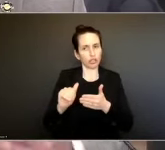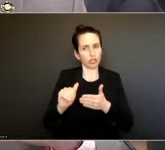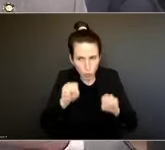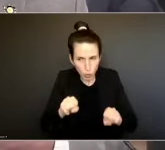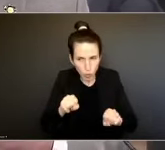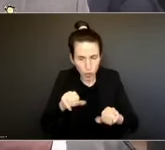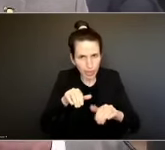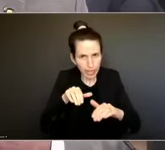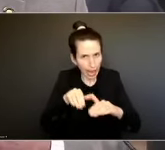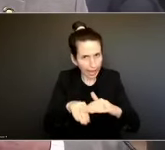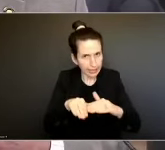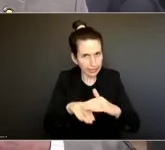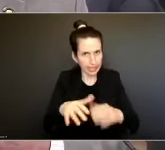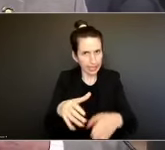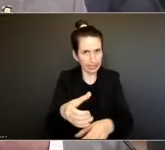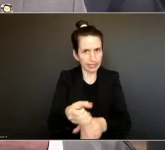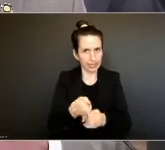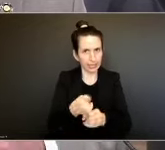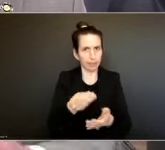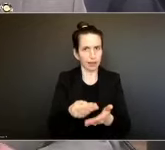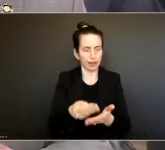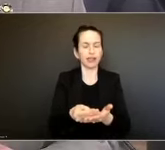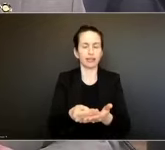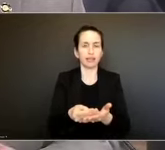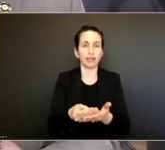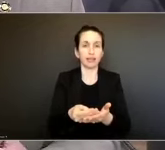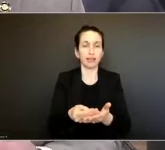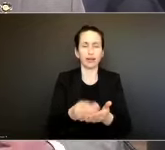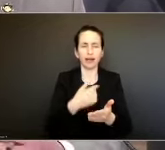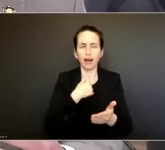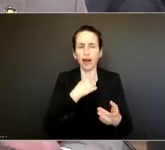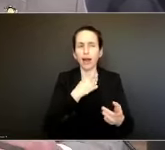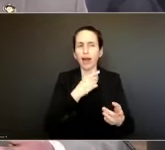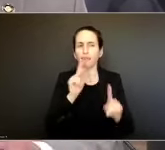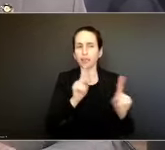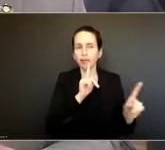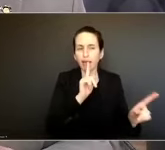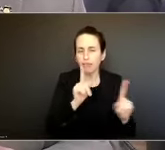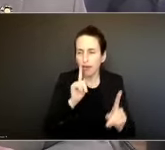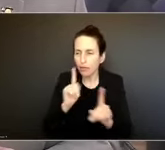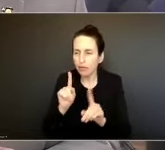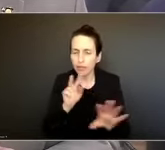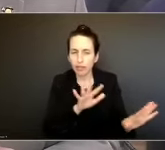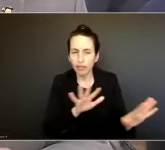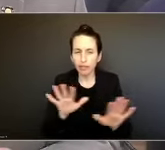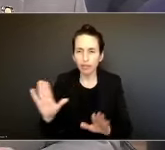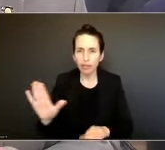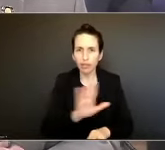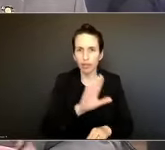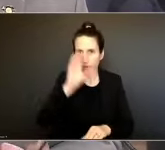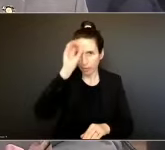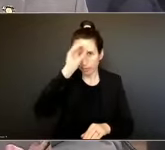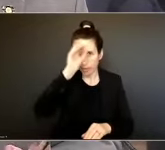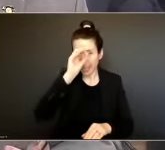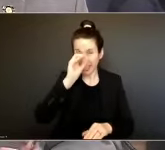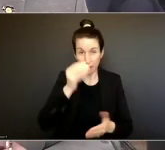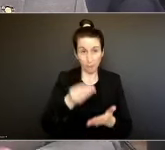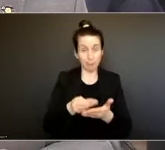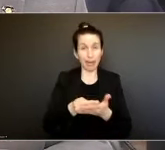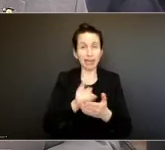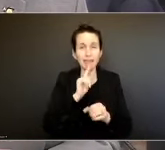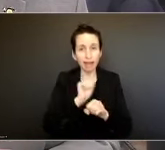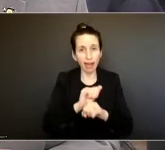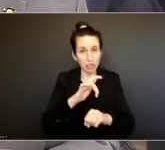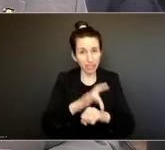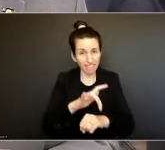from folks I've talked with, that it, in their opinion, it really wasn't made available to what we thought